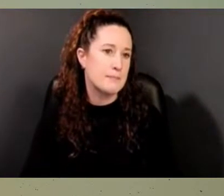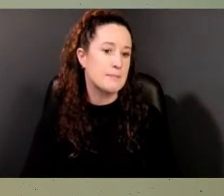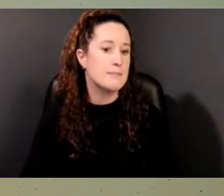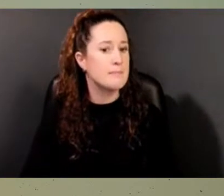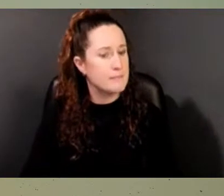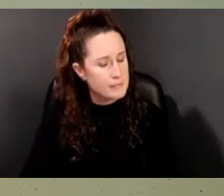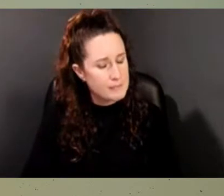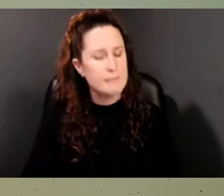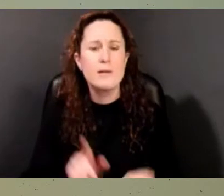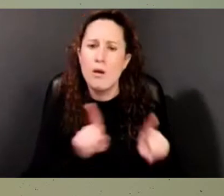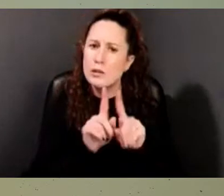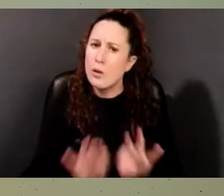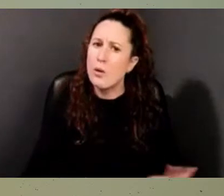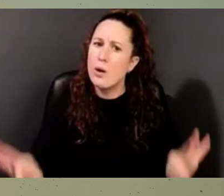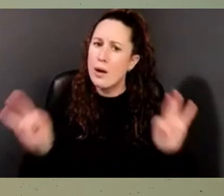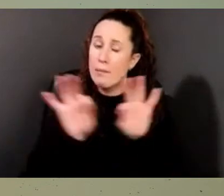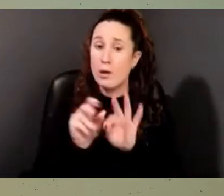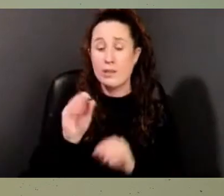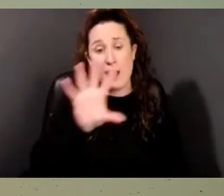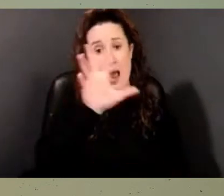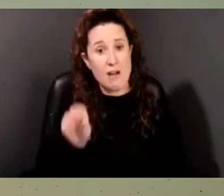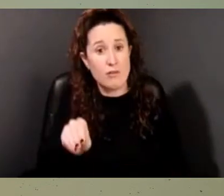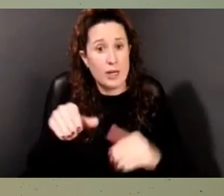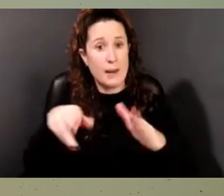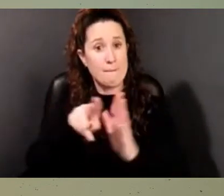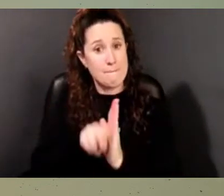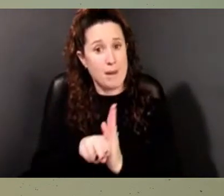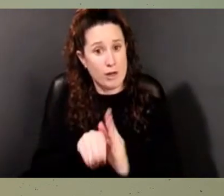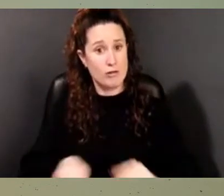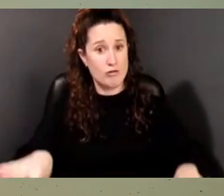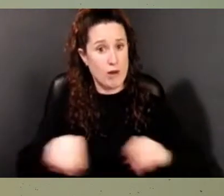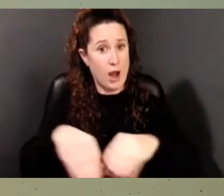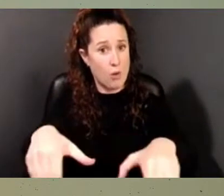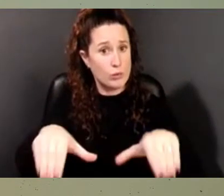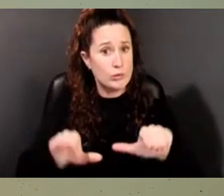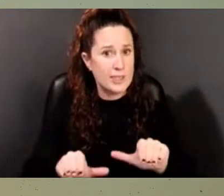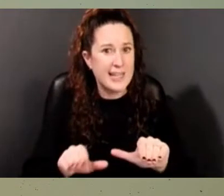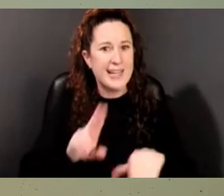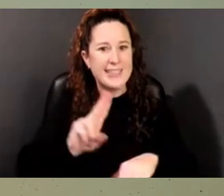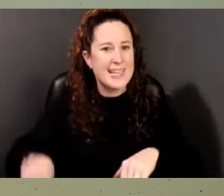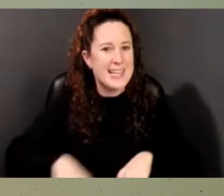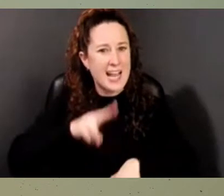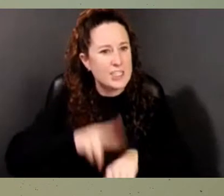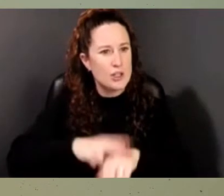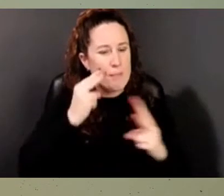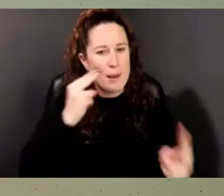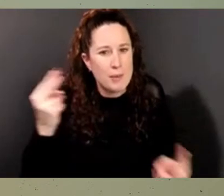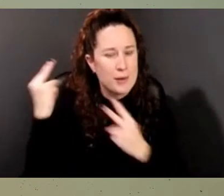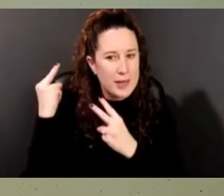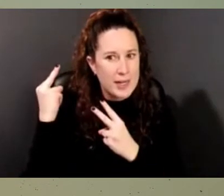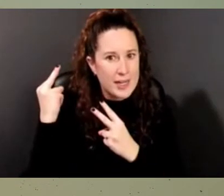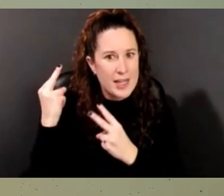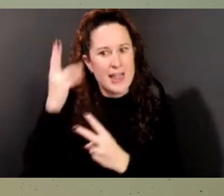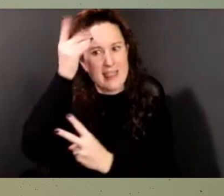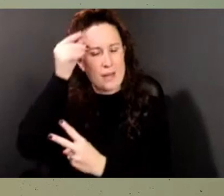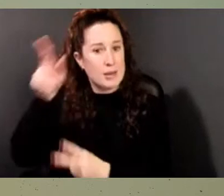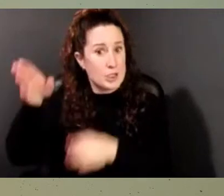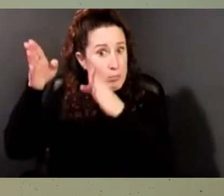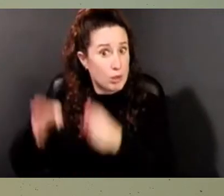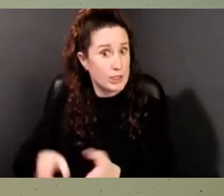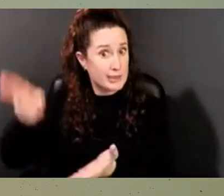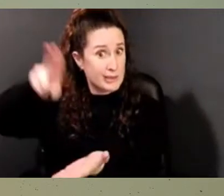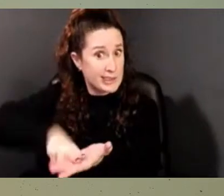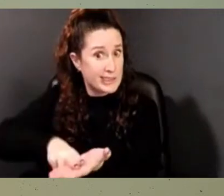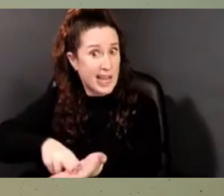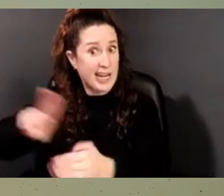Also, the importance of African burial ground is that this is national memory, right? We're talking about the signer of the Constitution, right? The penman